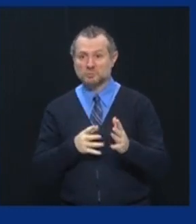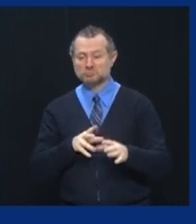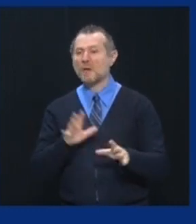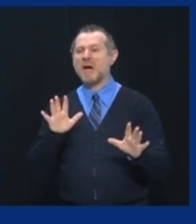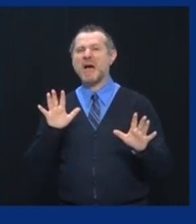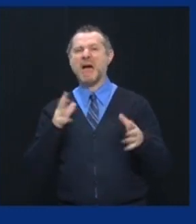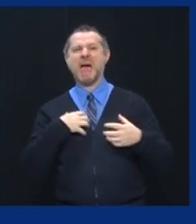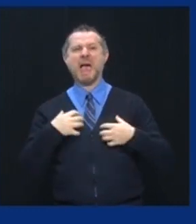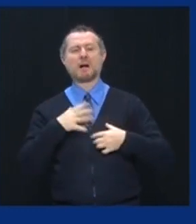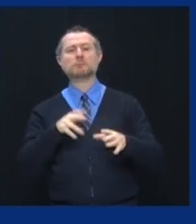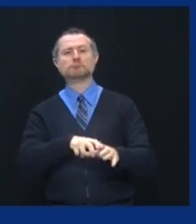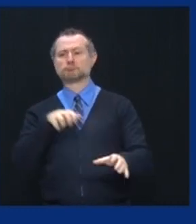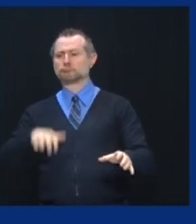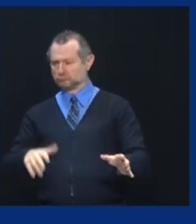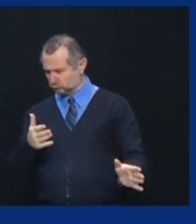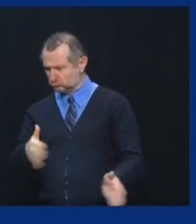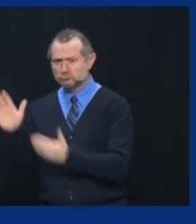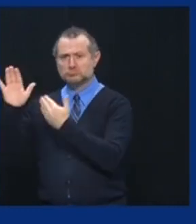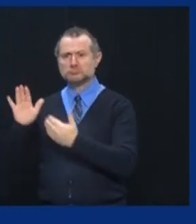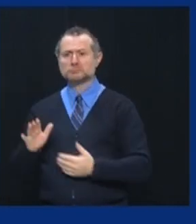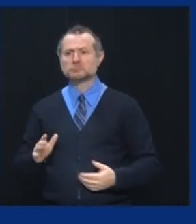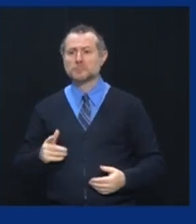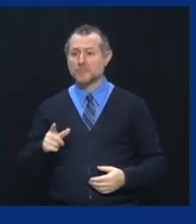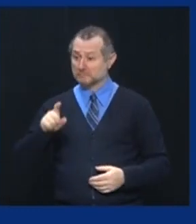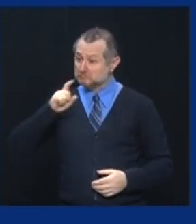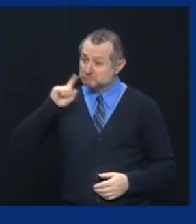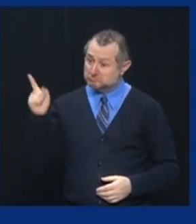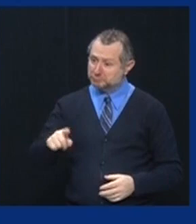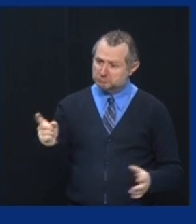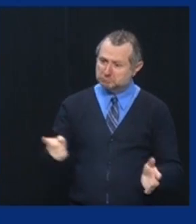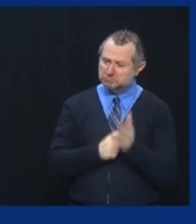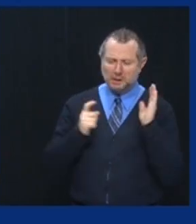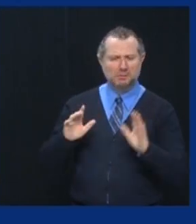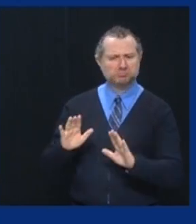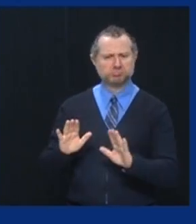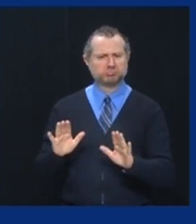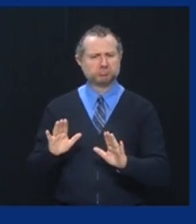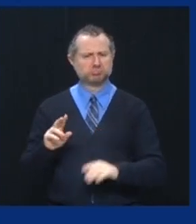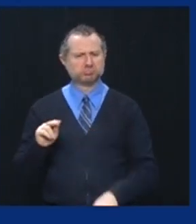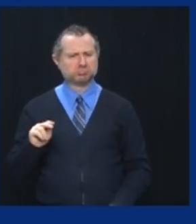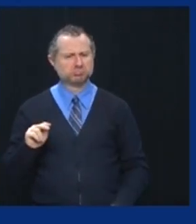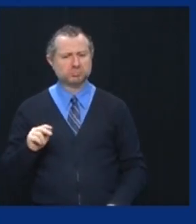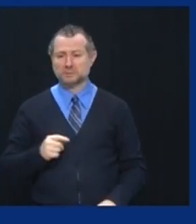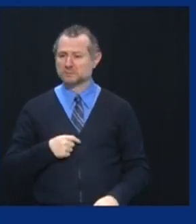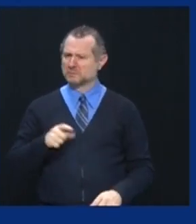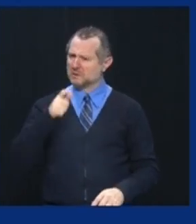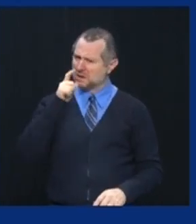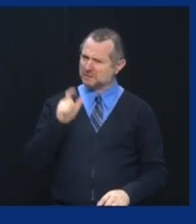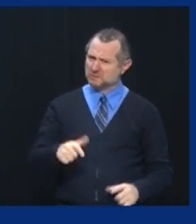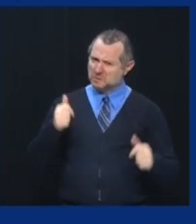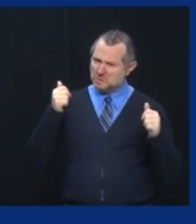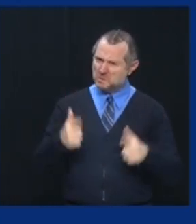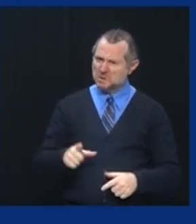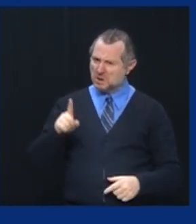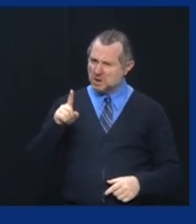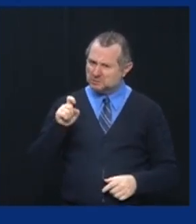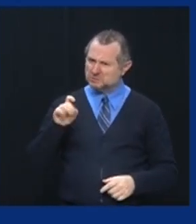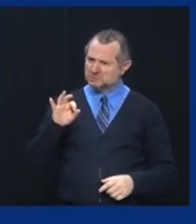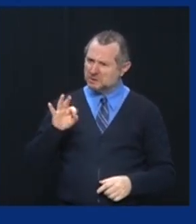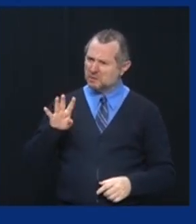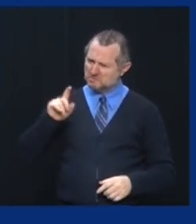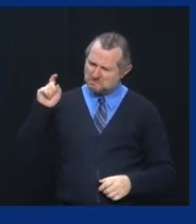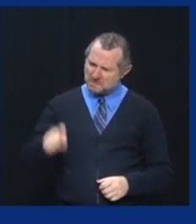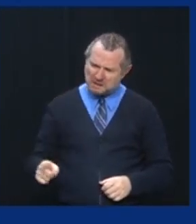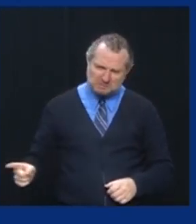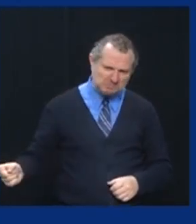It's not a mandatory program. We don't have to have all 194 hospitals. Just say, I don't want to